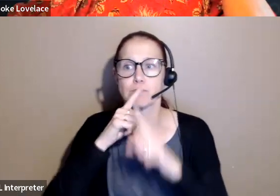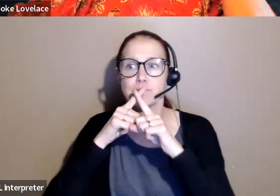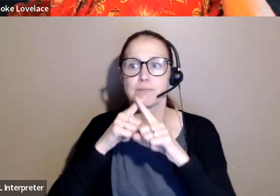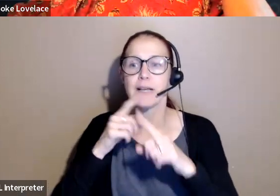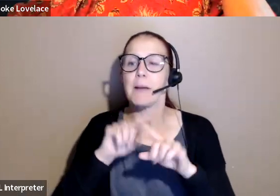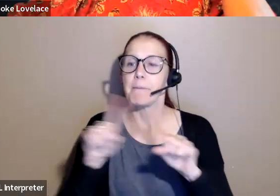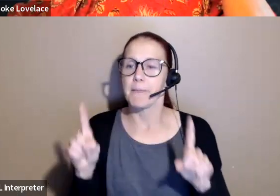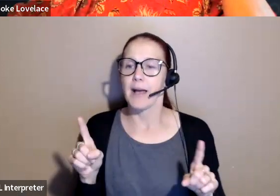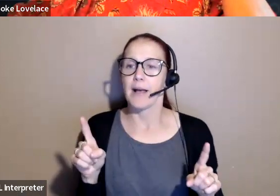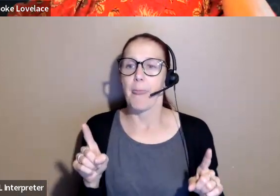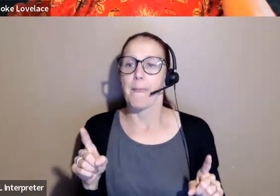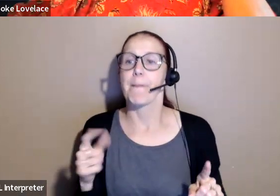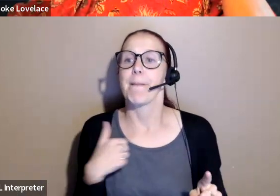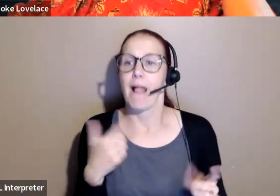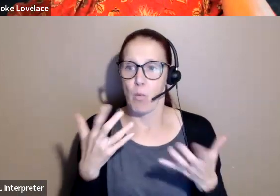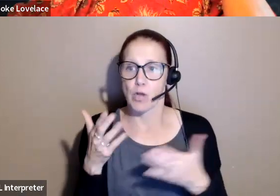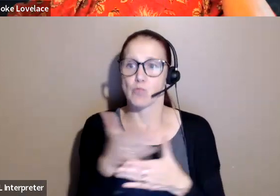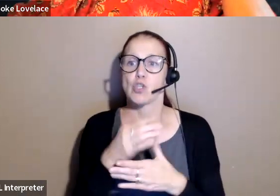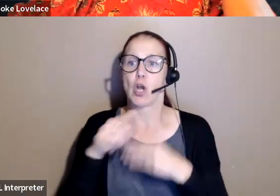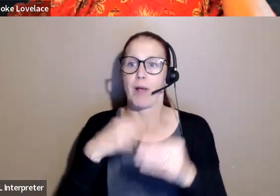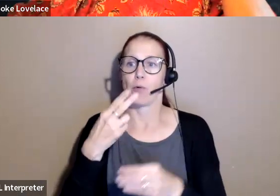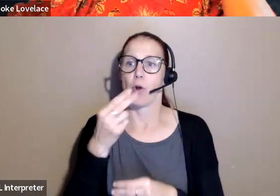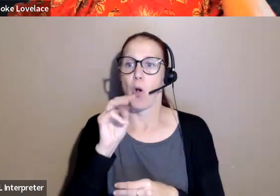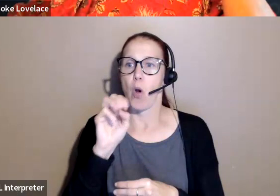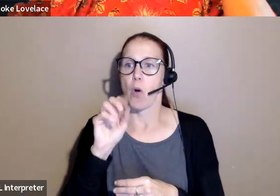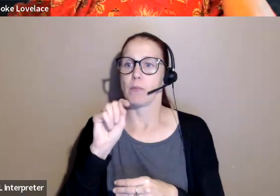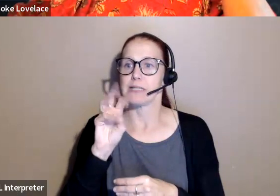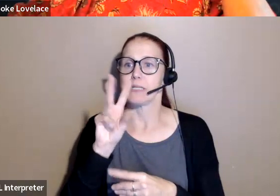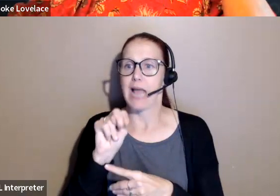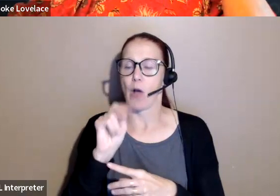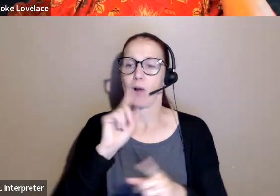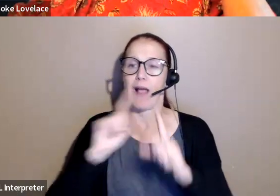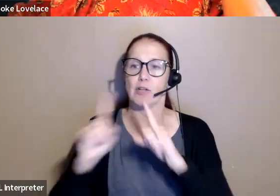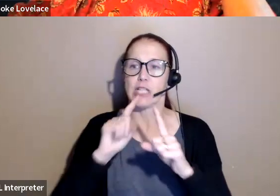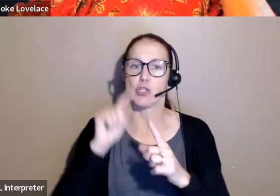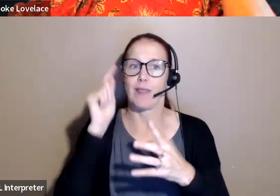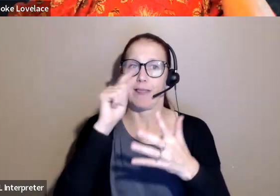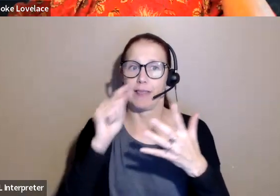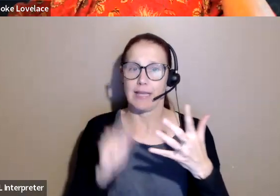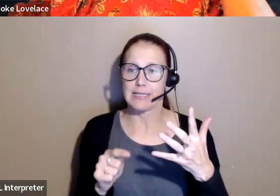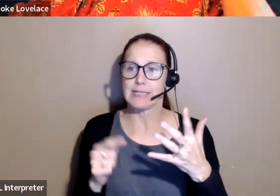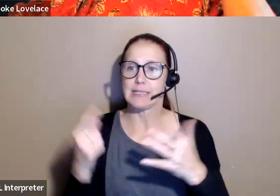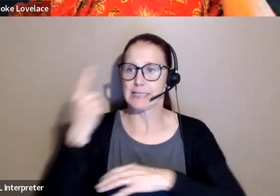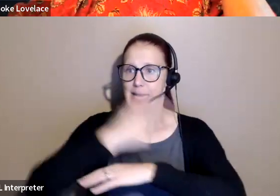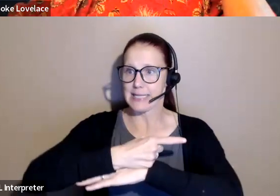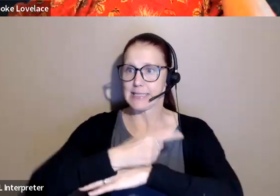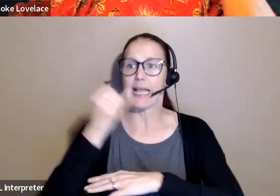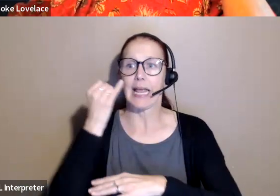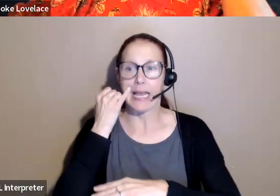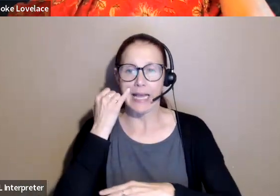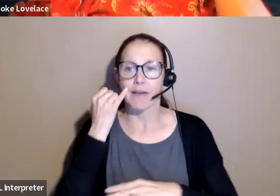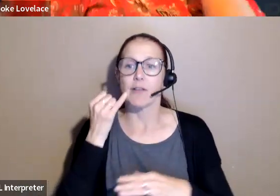But I did want to share about Hometown Conversations, these dates, that if you live in